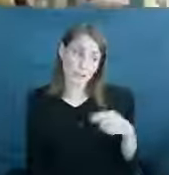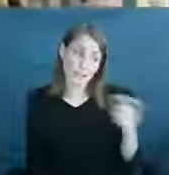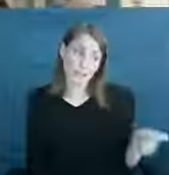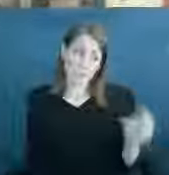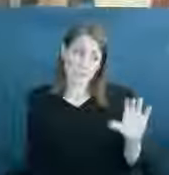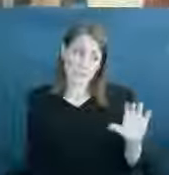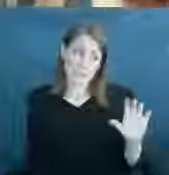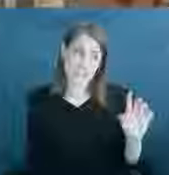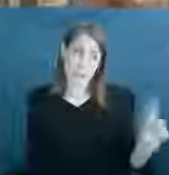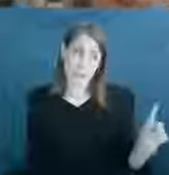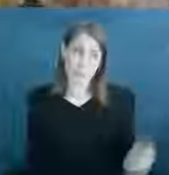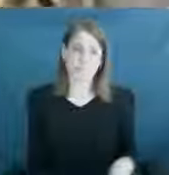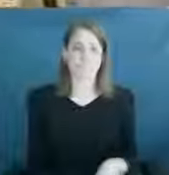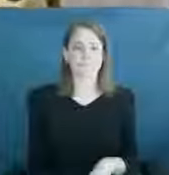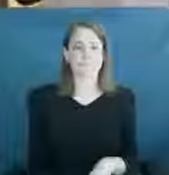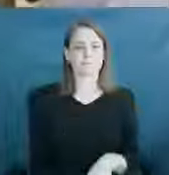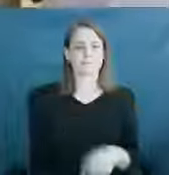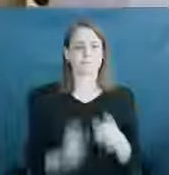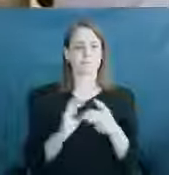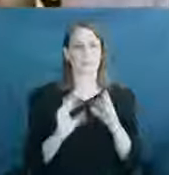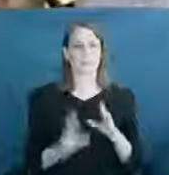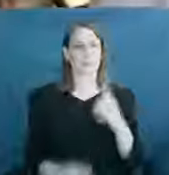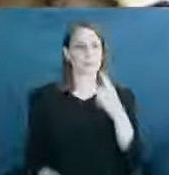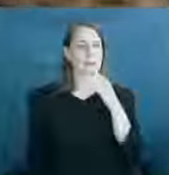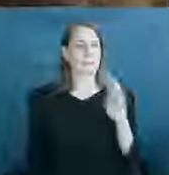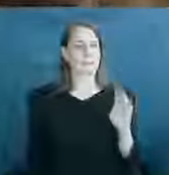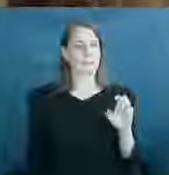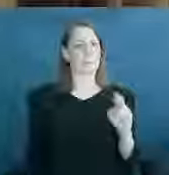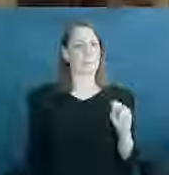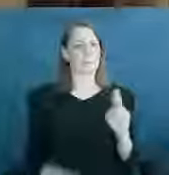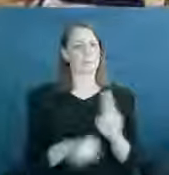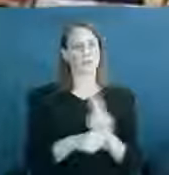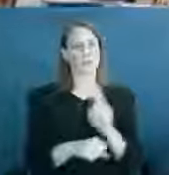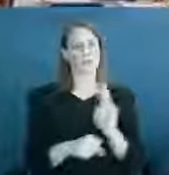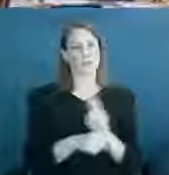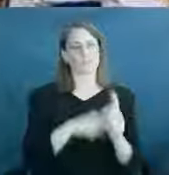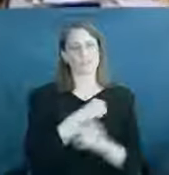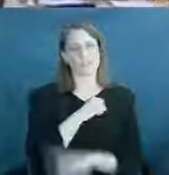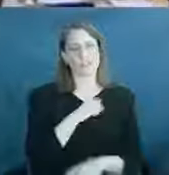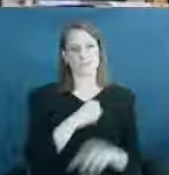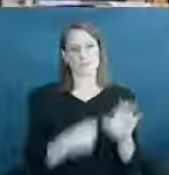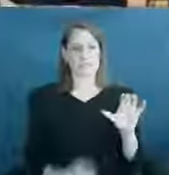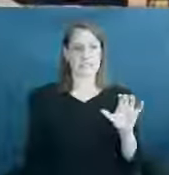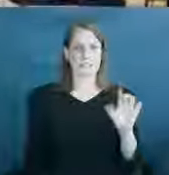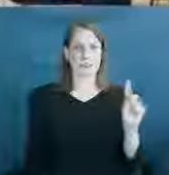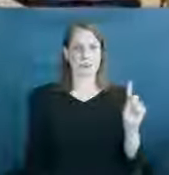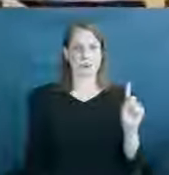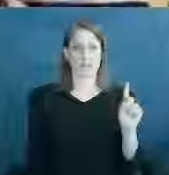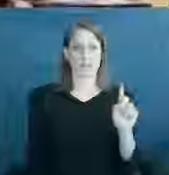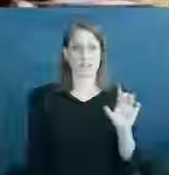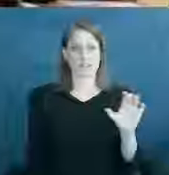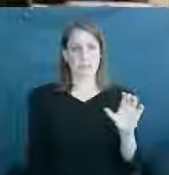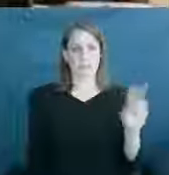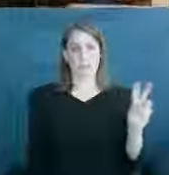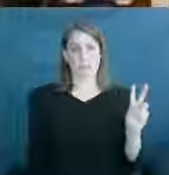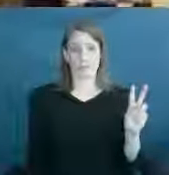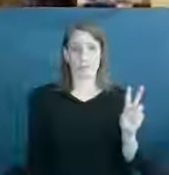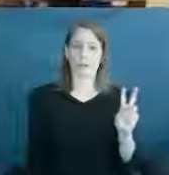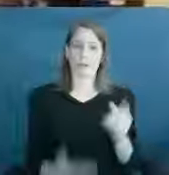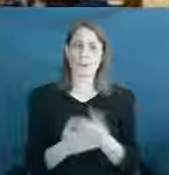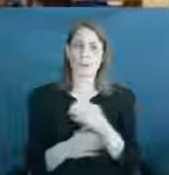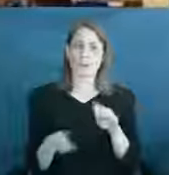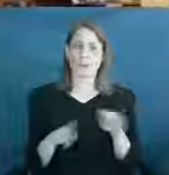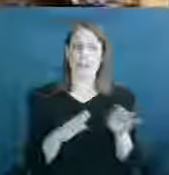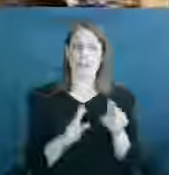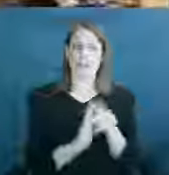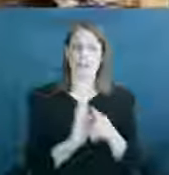they couldn't stop touching their work. Yes. Right, I'm going to have to give you a C1, I'm afraid. Ben's using sanctions from the new behaviour policy,